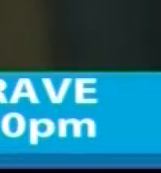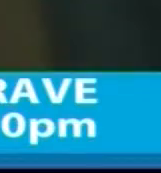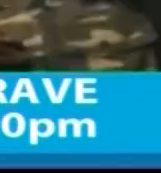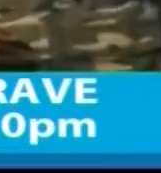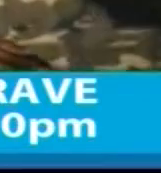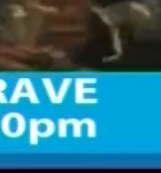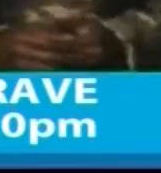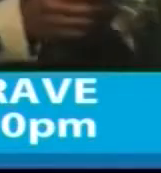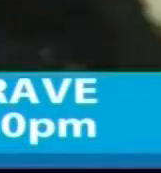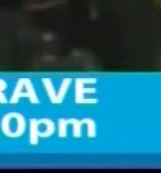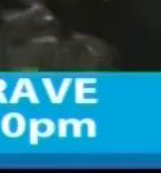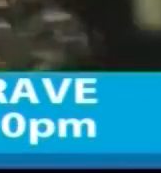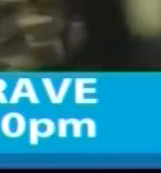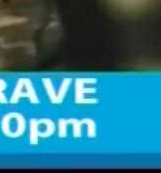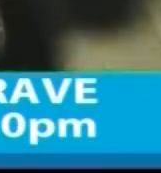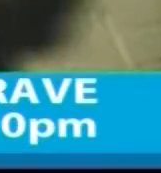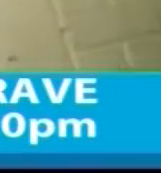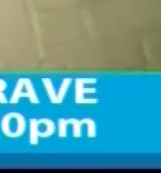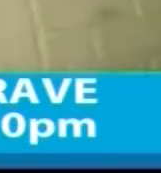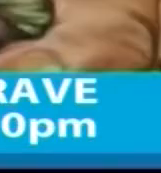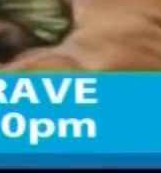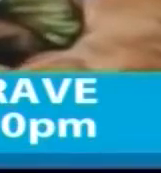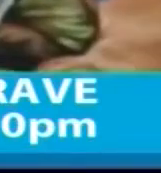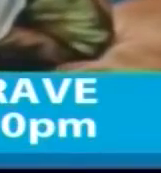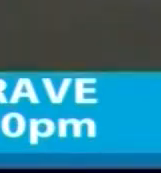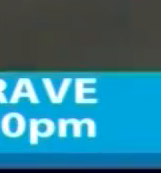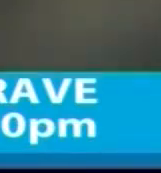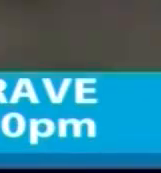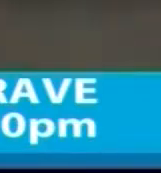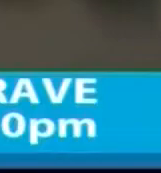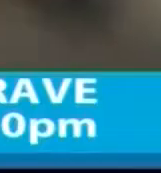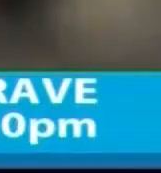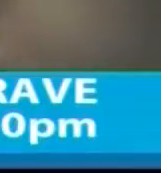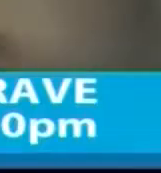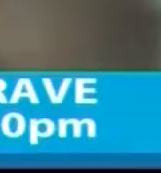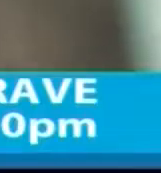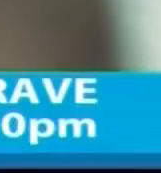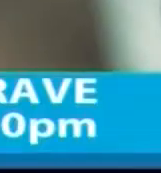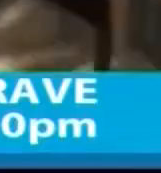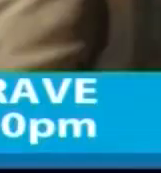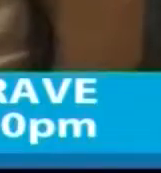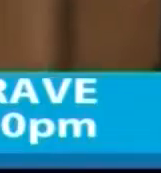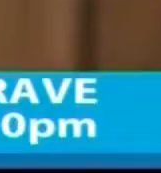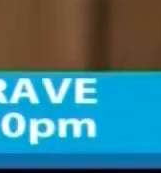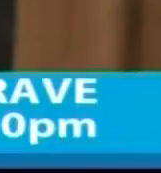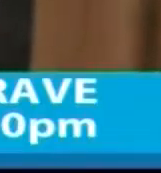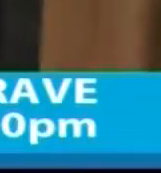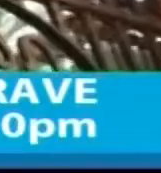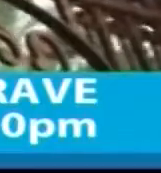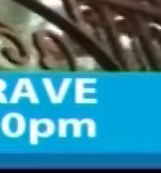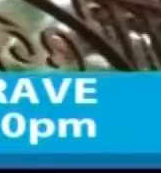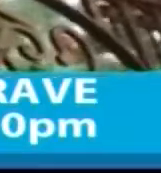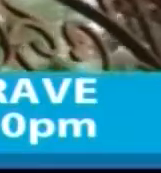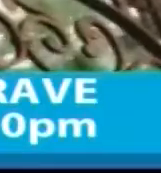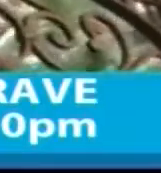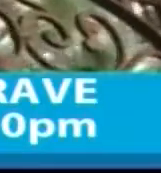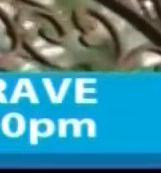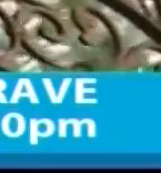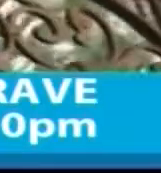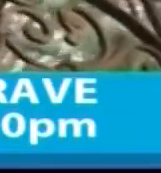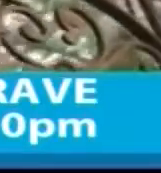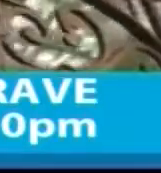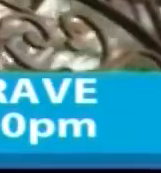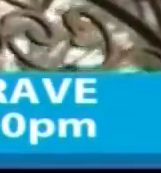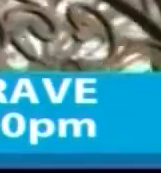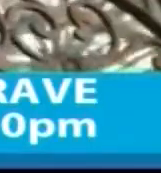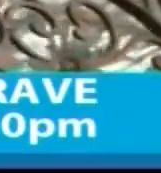light in this dark age. Oh, yeah. We're the survivors.